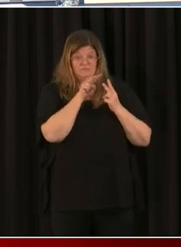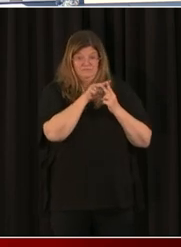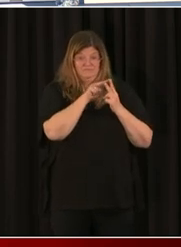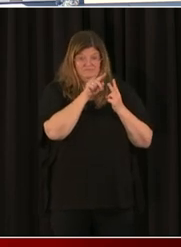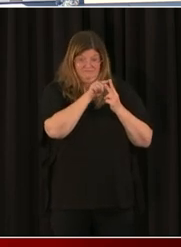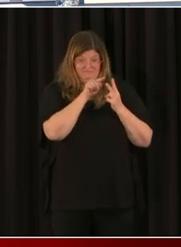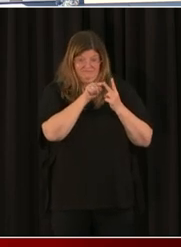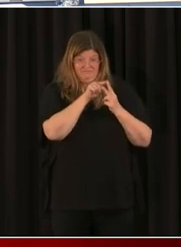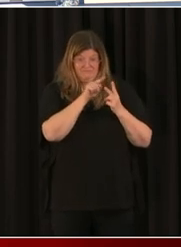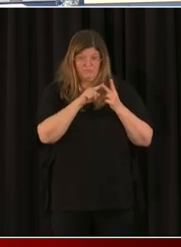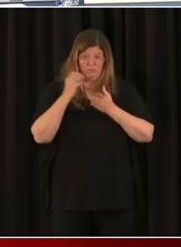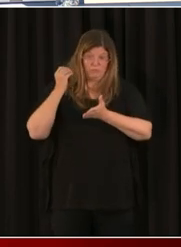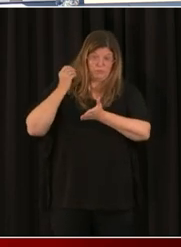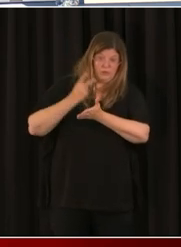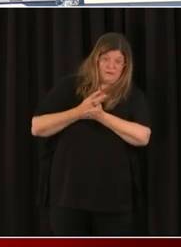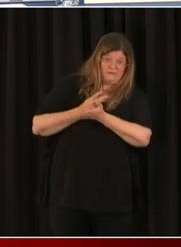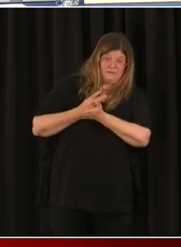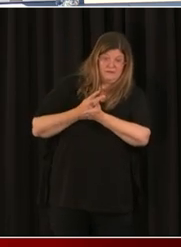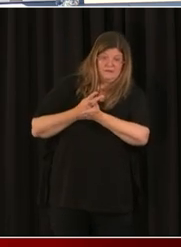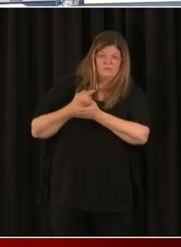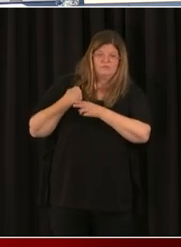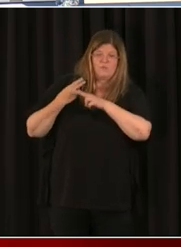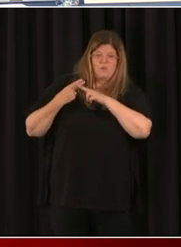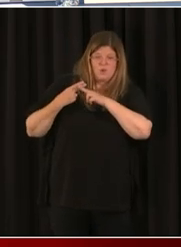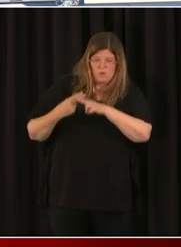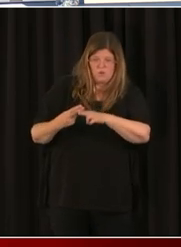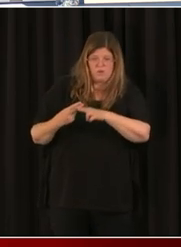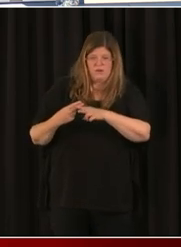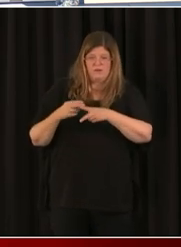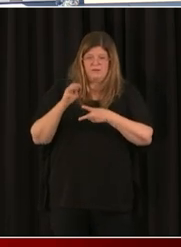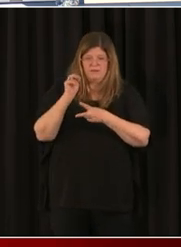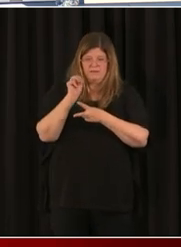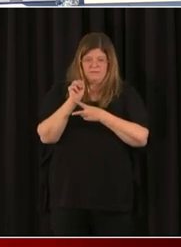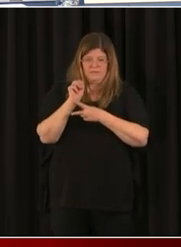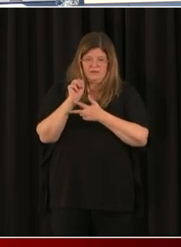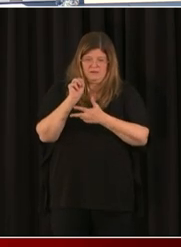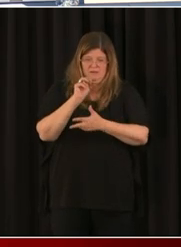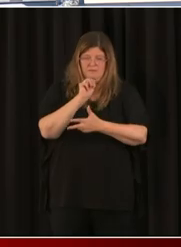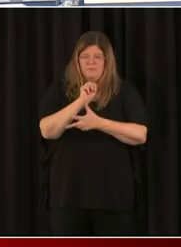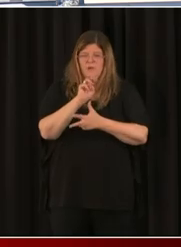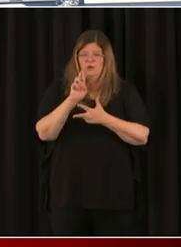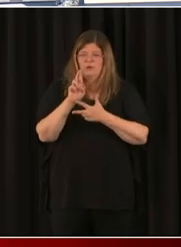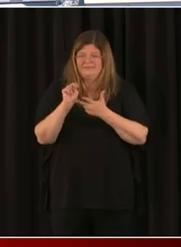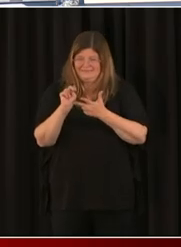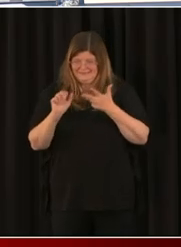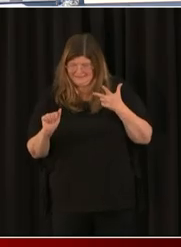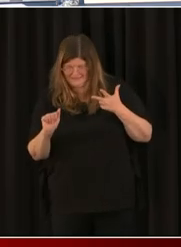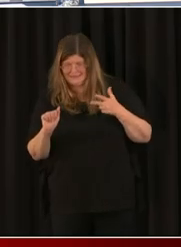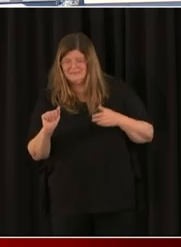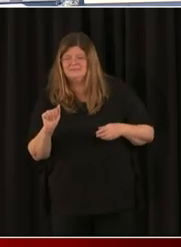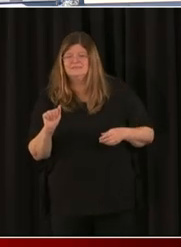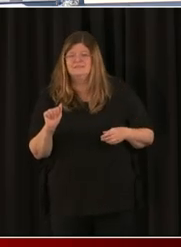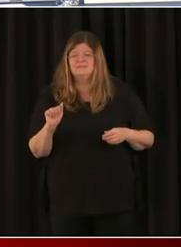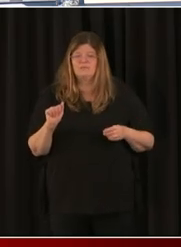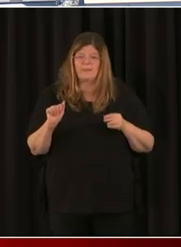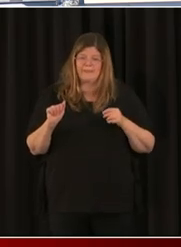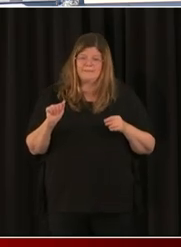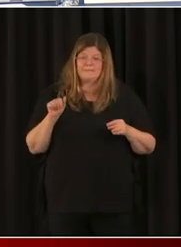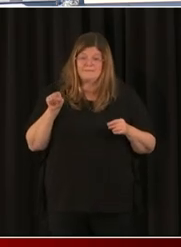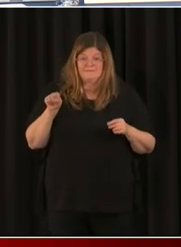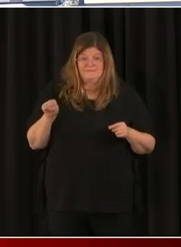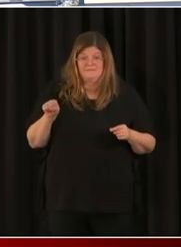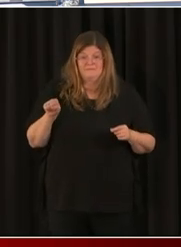vaccines that have been approved to date are what we call mRNA vaccines, and they have very specific storage